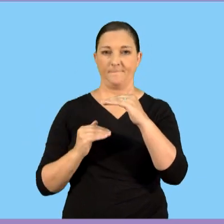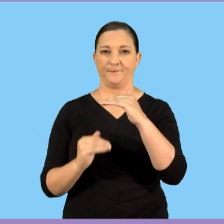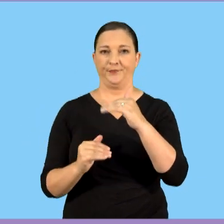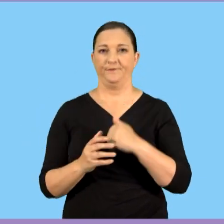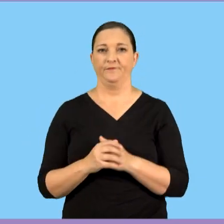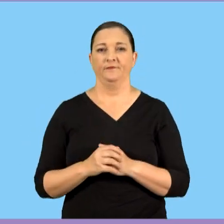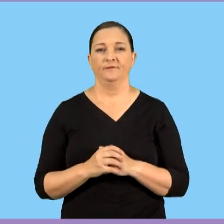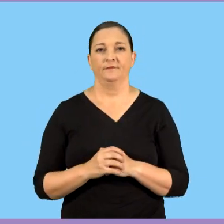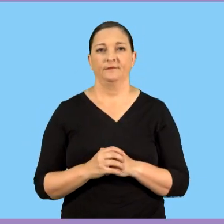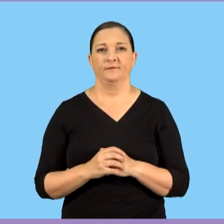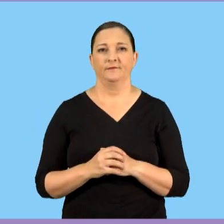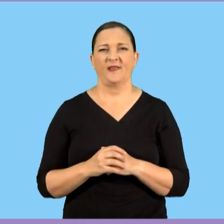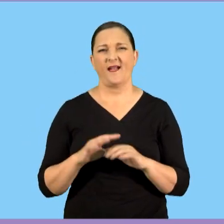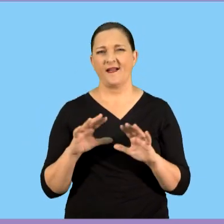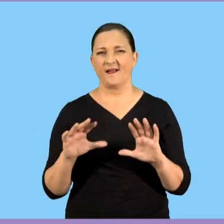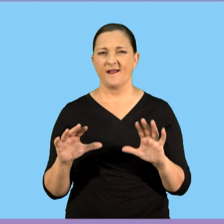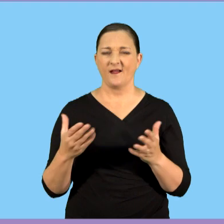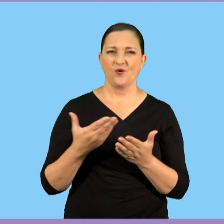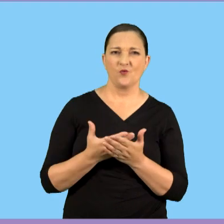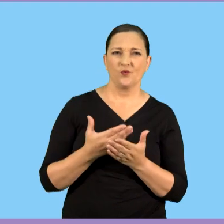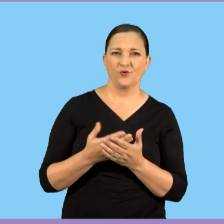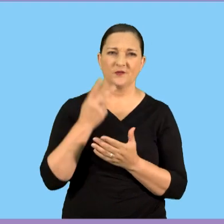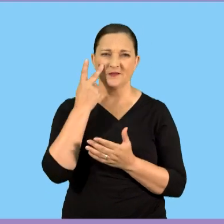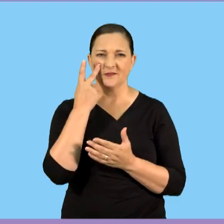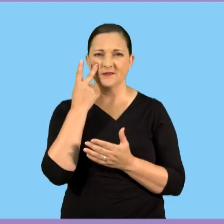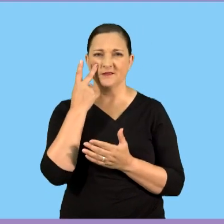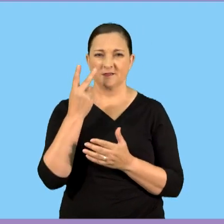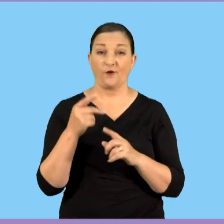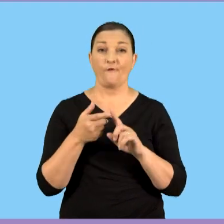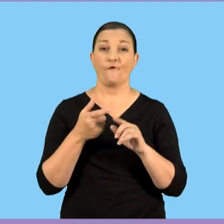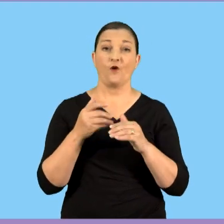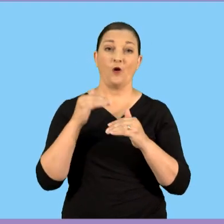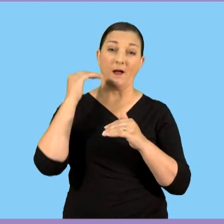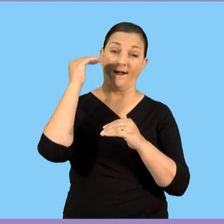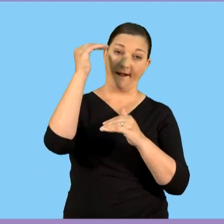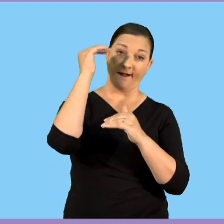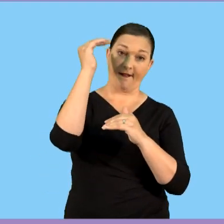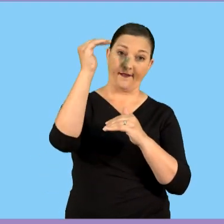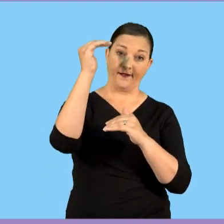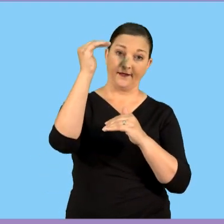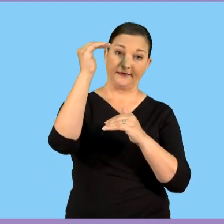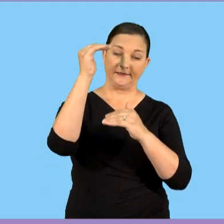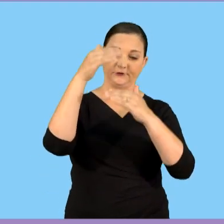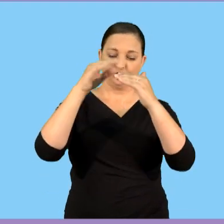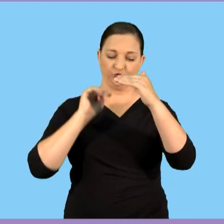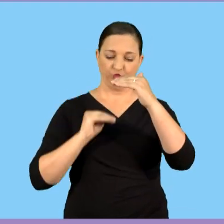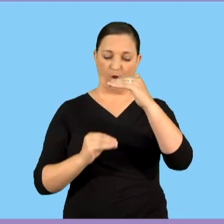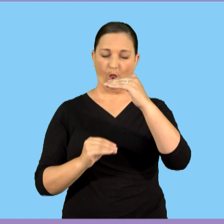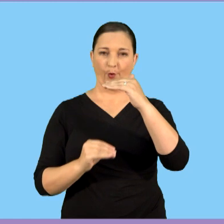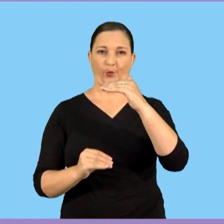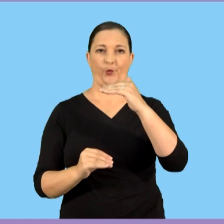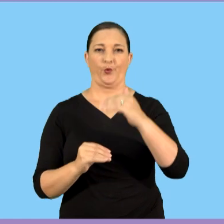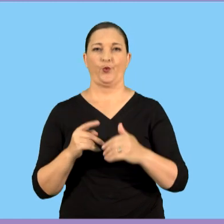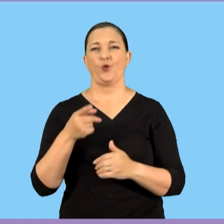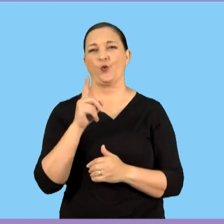860 meters deep, right? So how do we find out what is the height from this